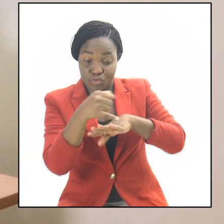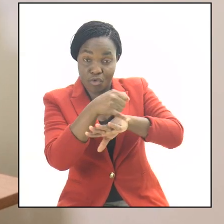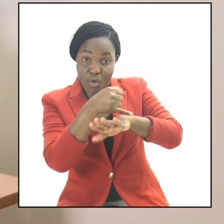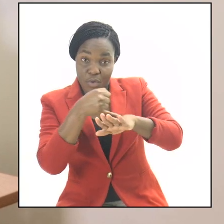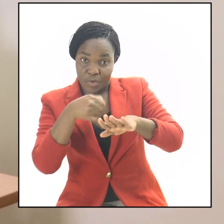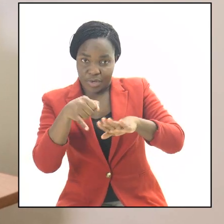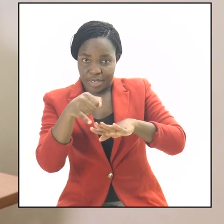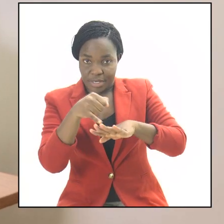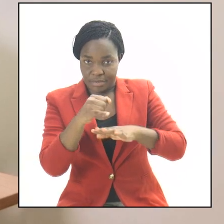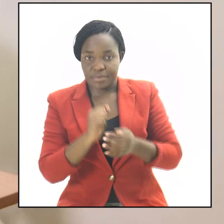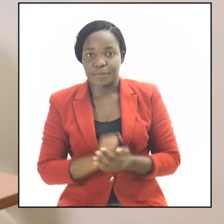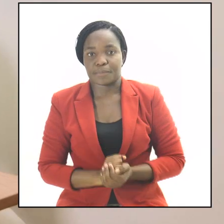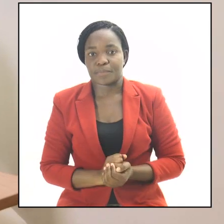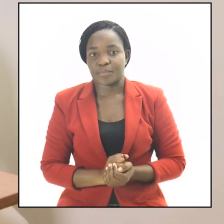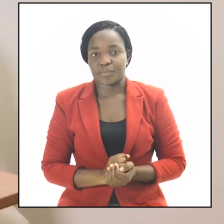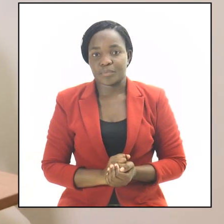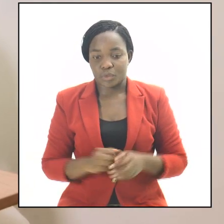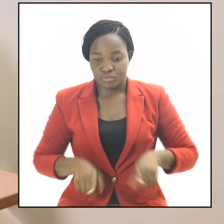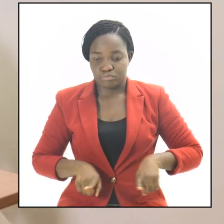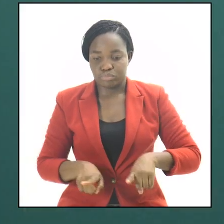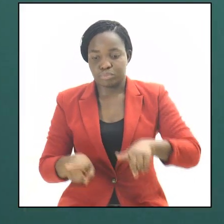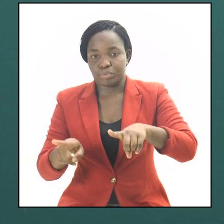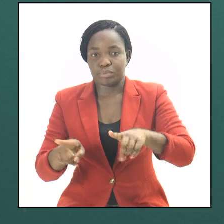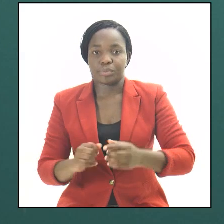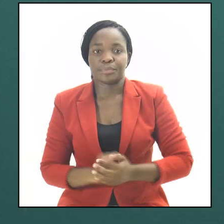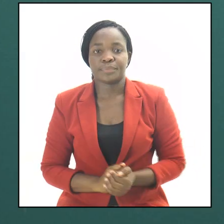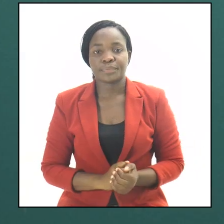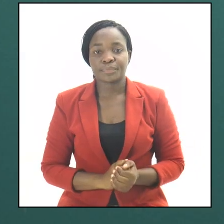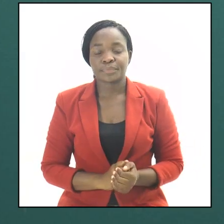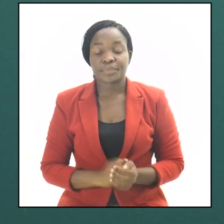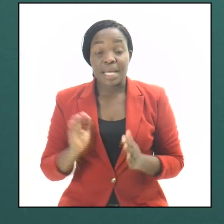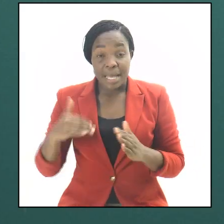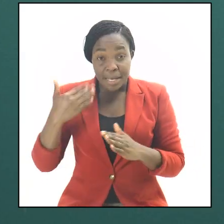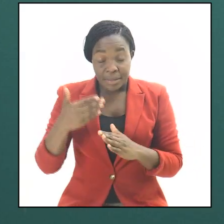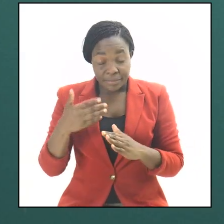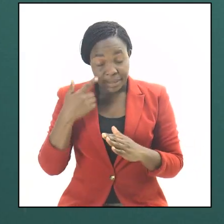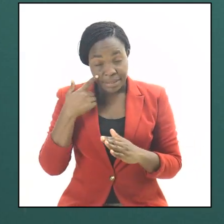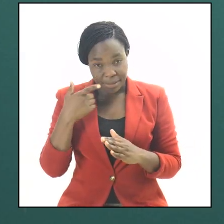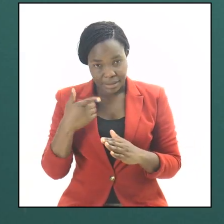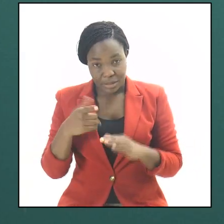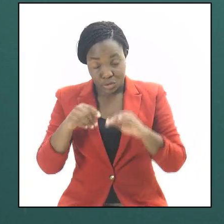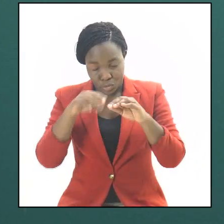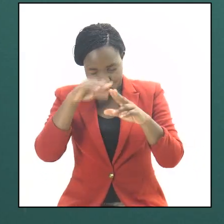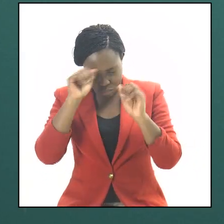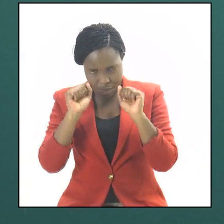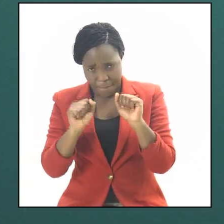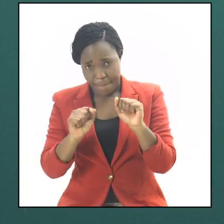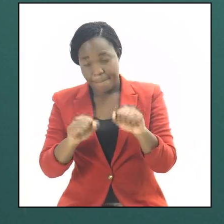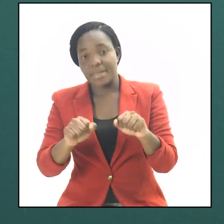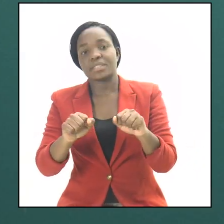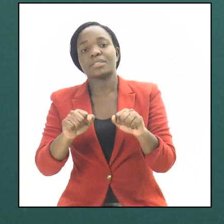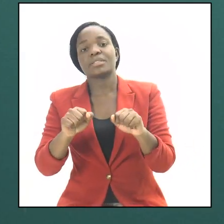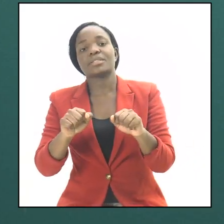and perimeter of a parallelogram. After watching this lesson, our learners should be able